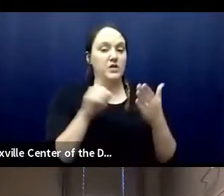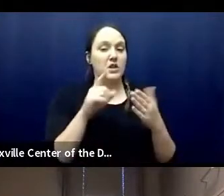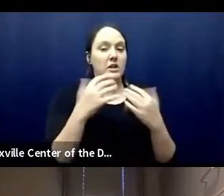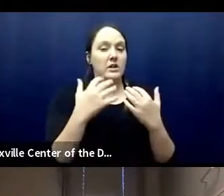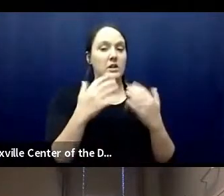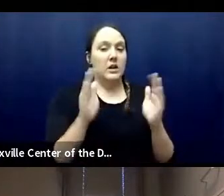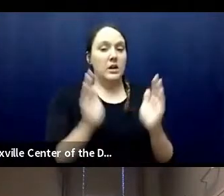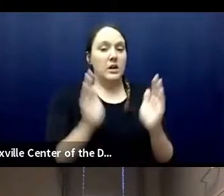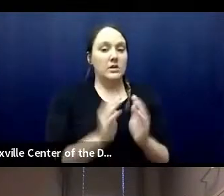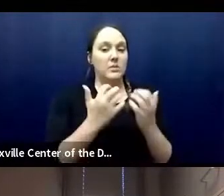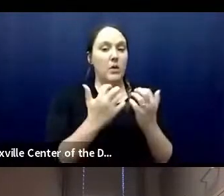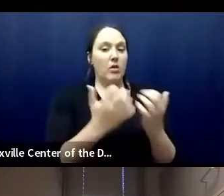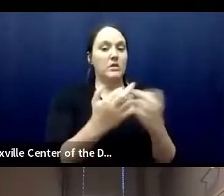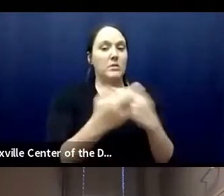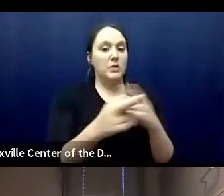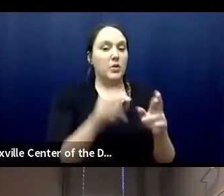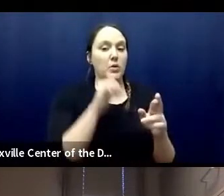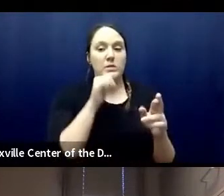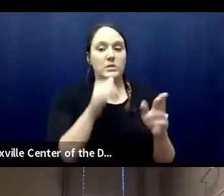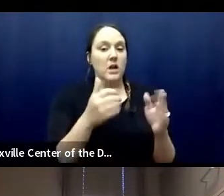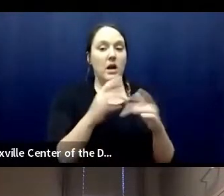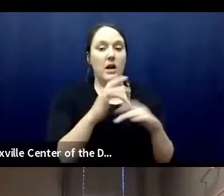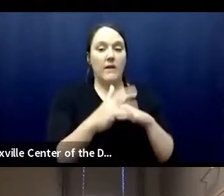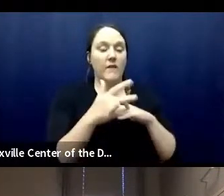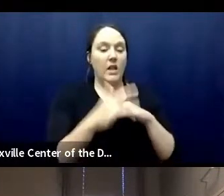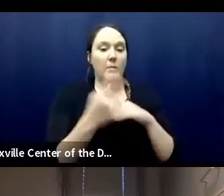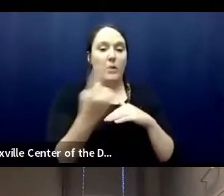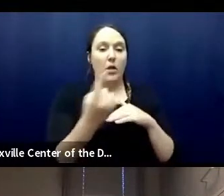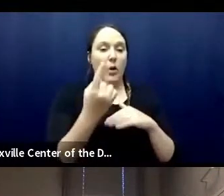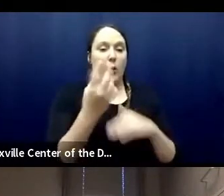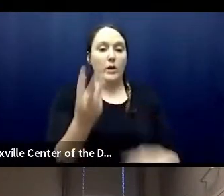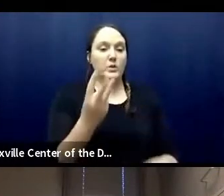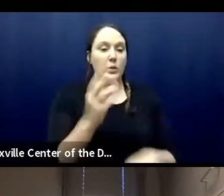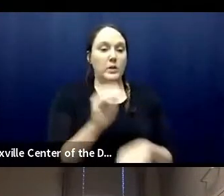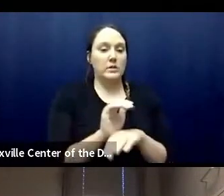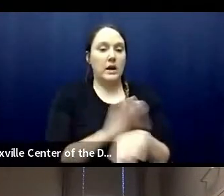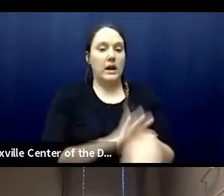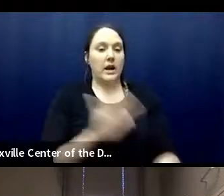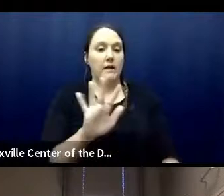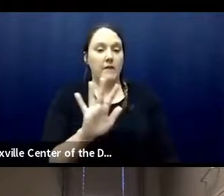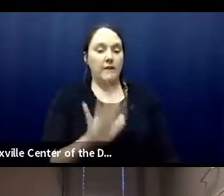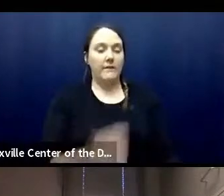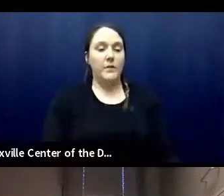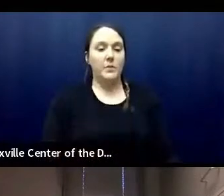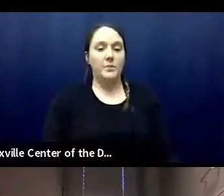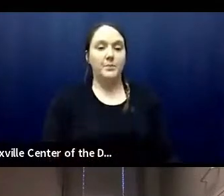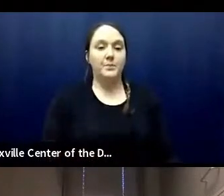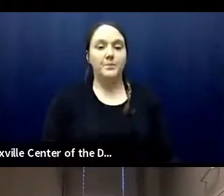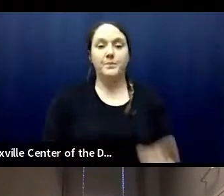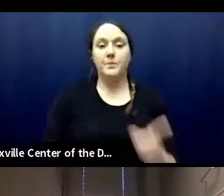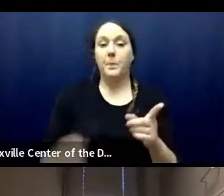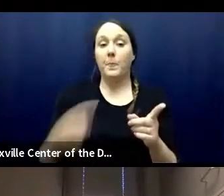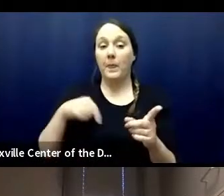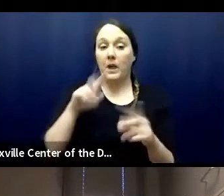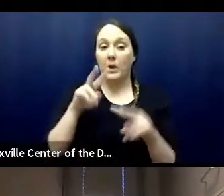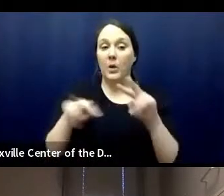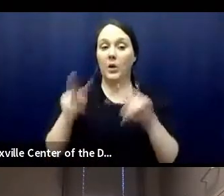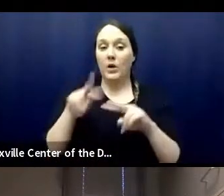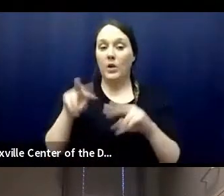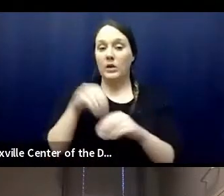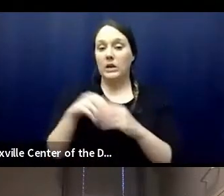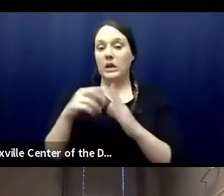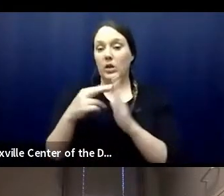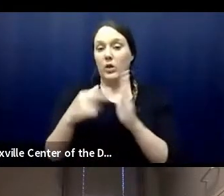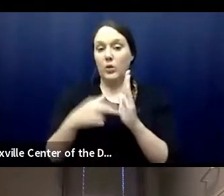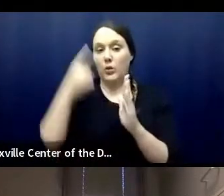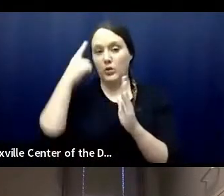room is not consistently available on Wednesday nights at 5 p.m. Well, we're looking in the rules